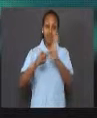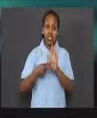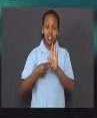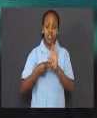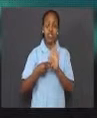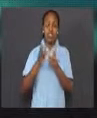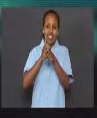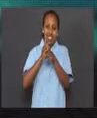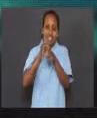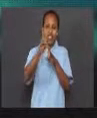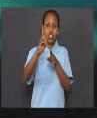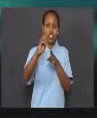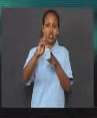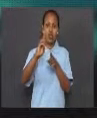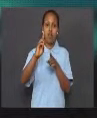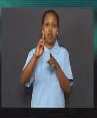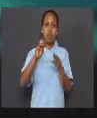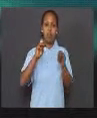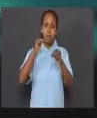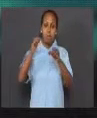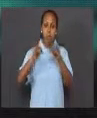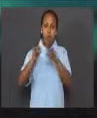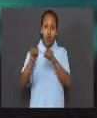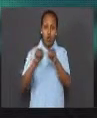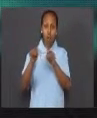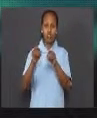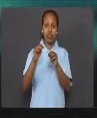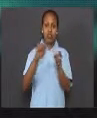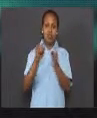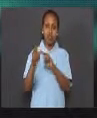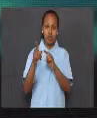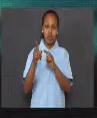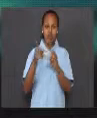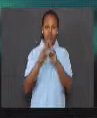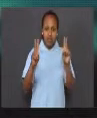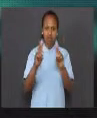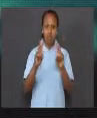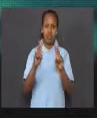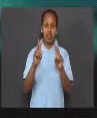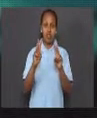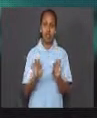the direction of motion of the object is also very important.